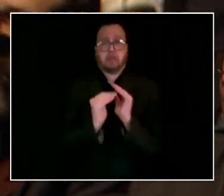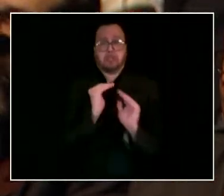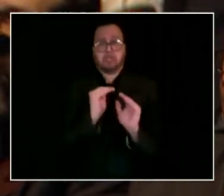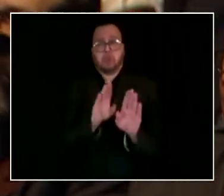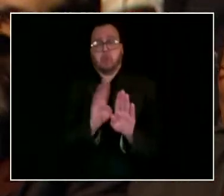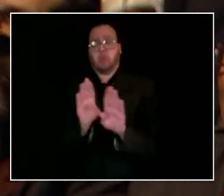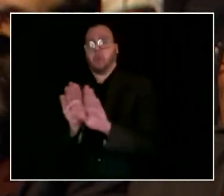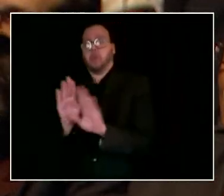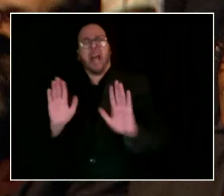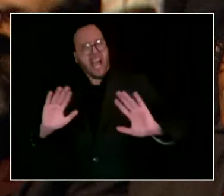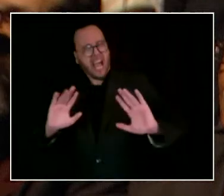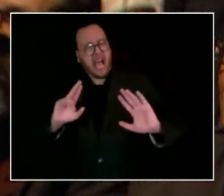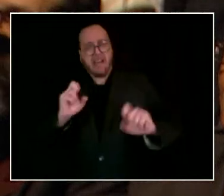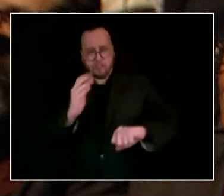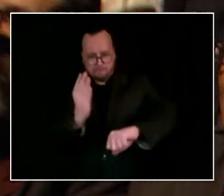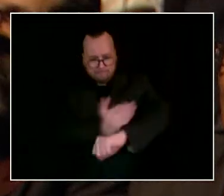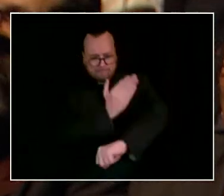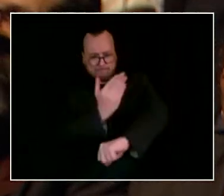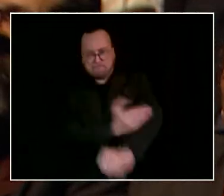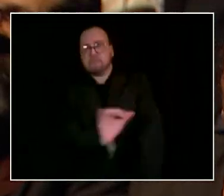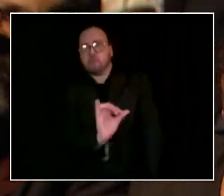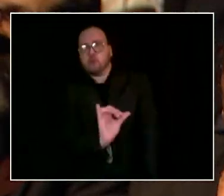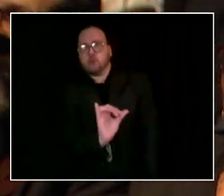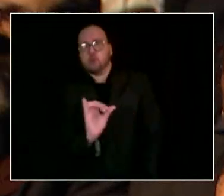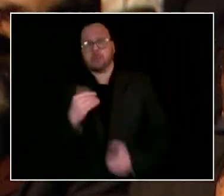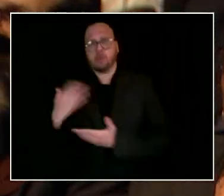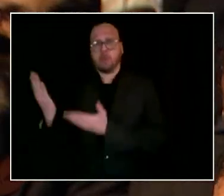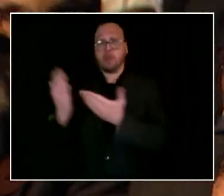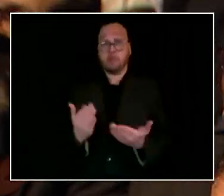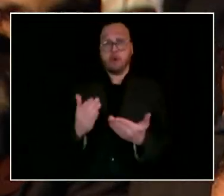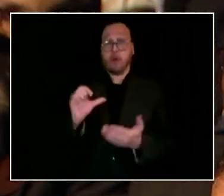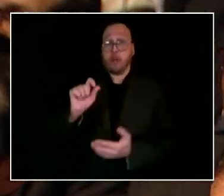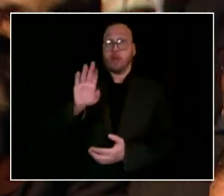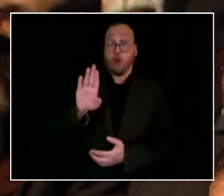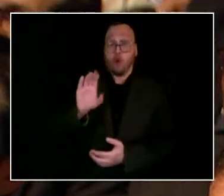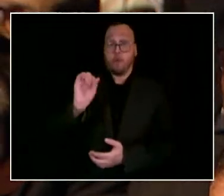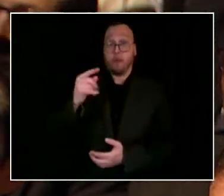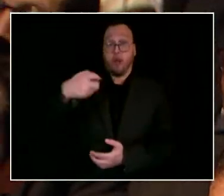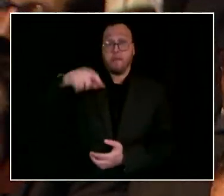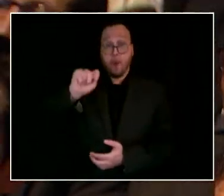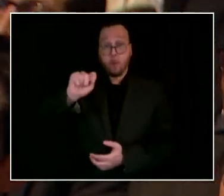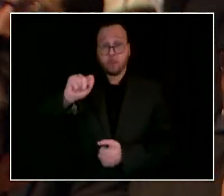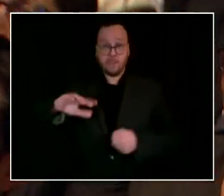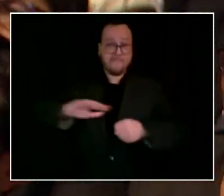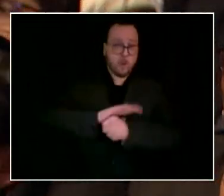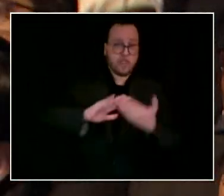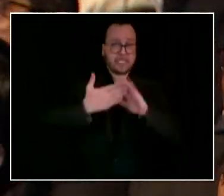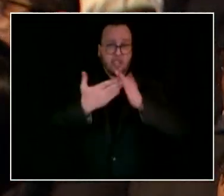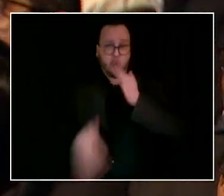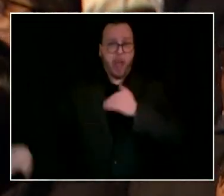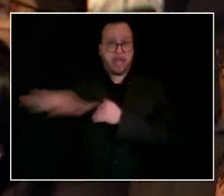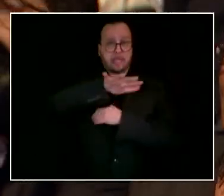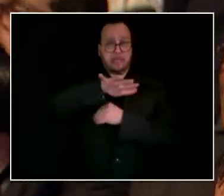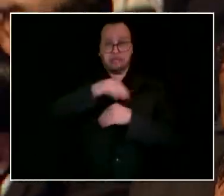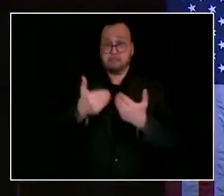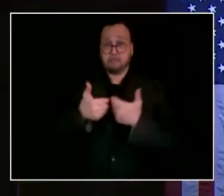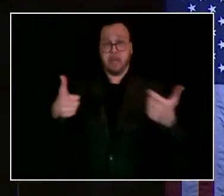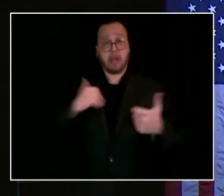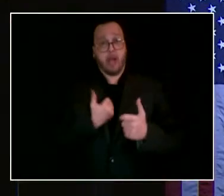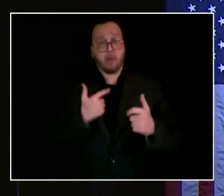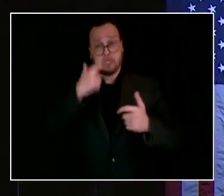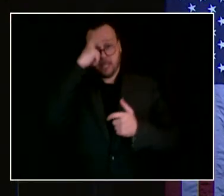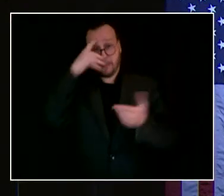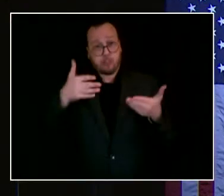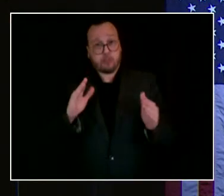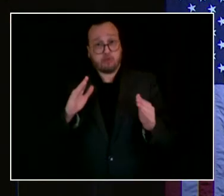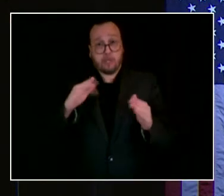as well. So we brought curbside composting to the entire city, expanded our Summer Street programs to all 5